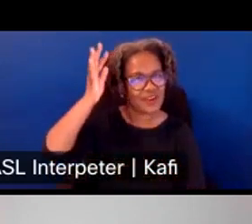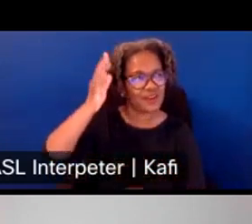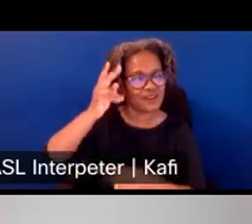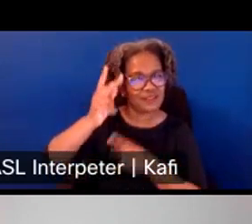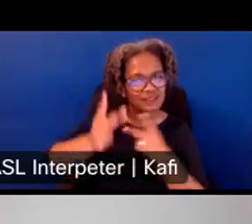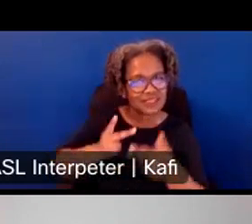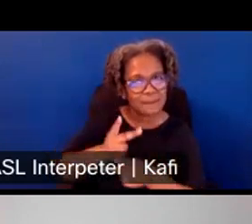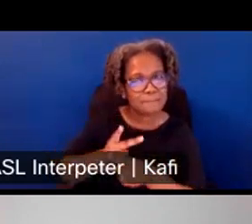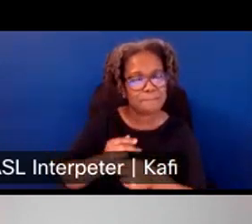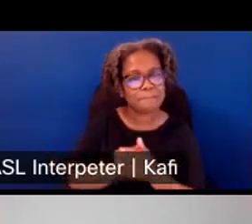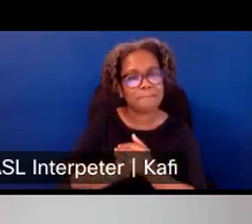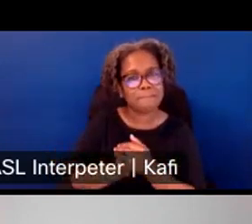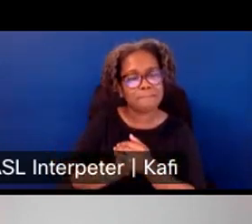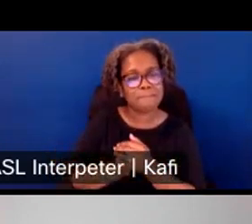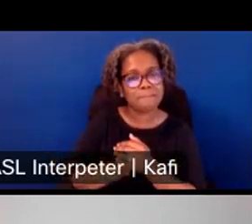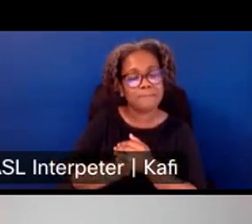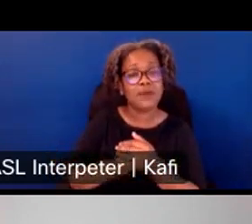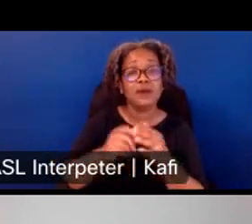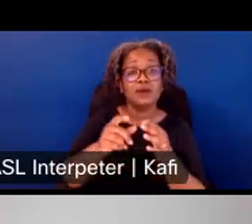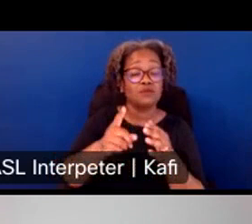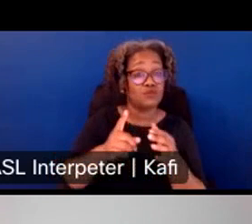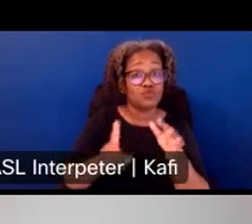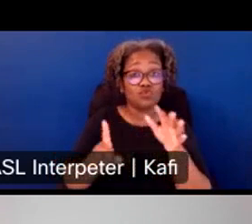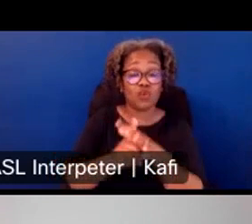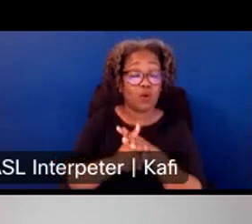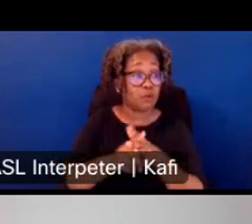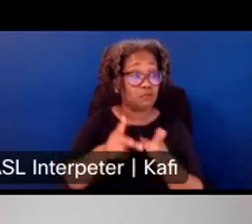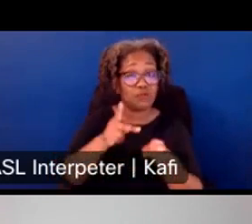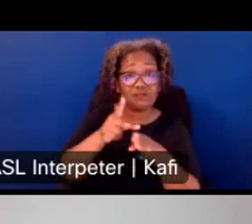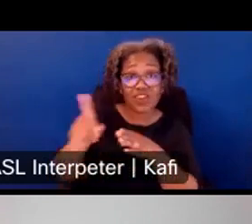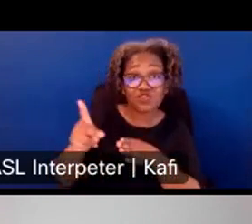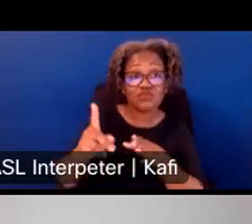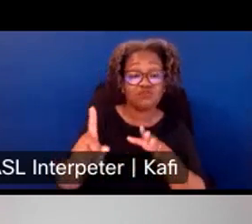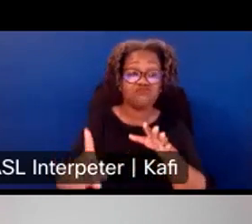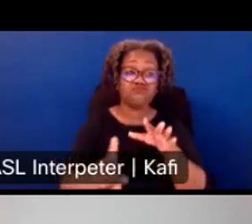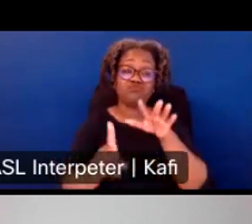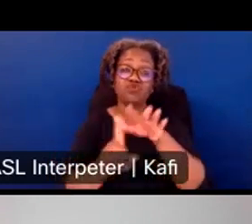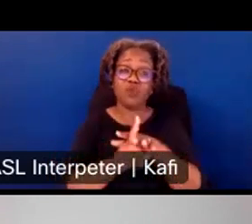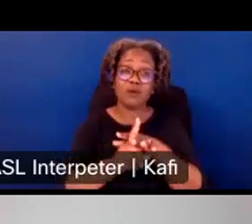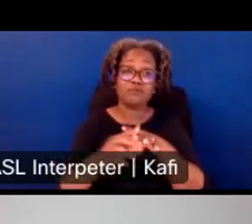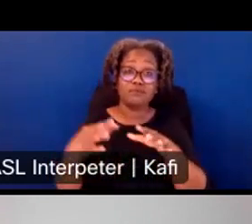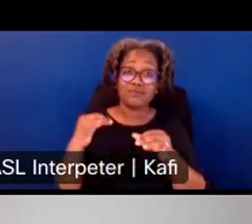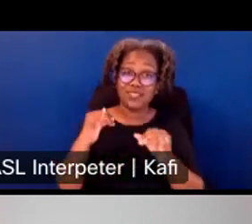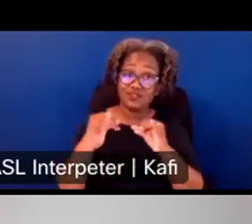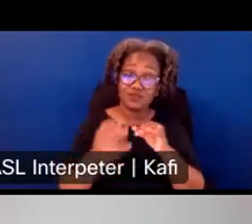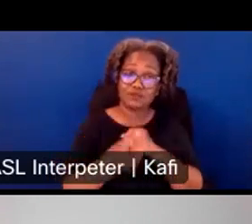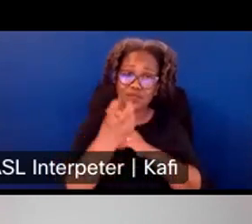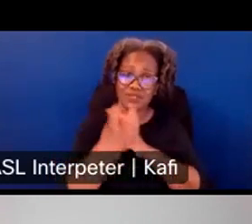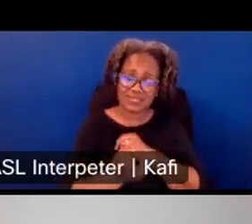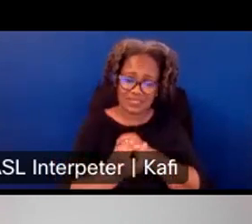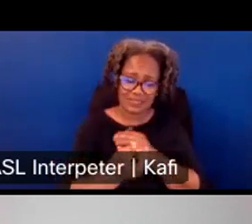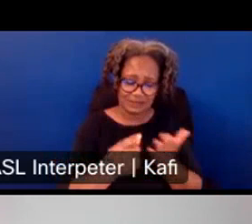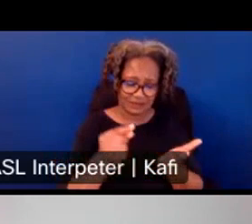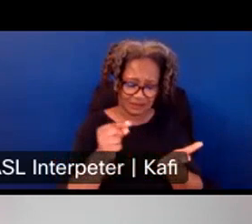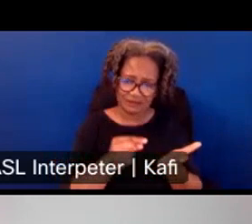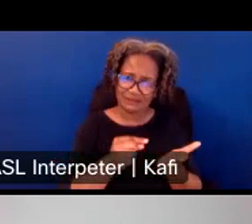see how many women modified their hairstyle to get that job. Let's see, there's more.